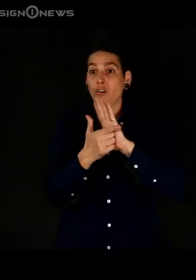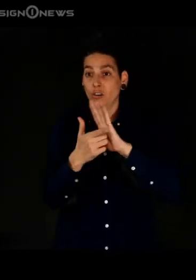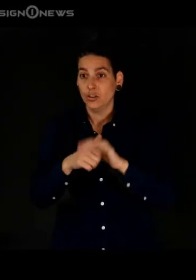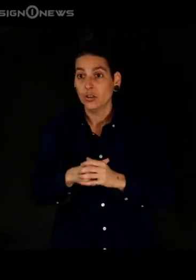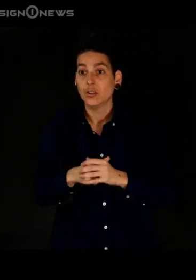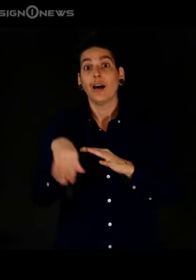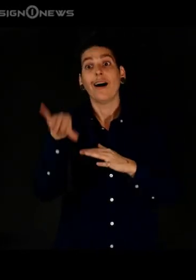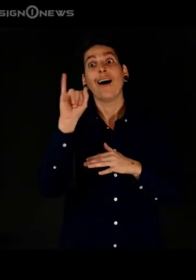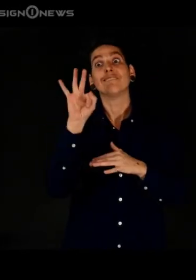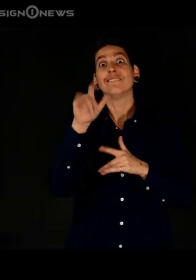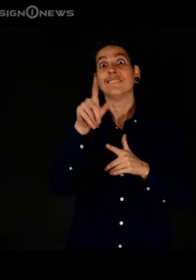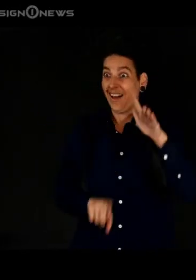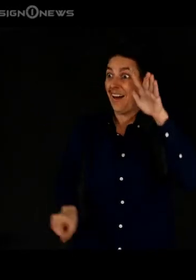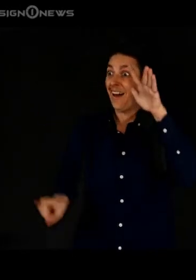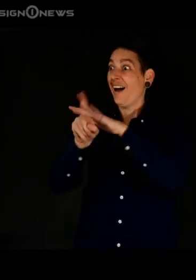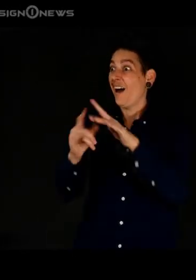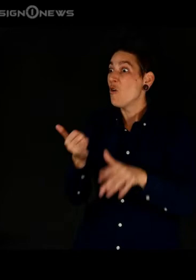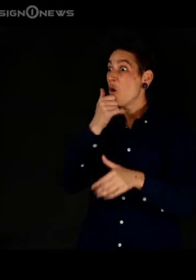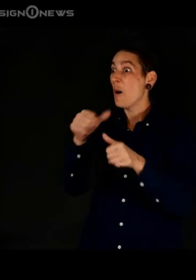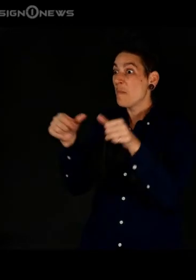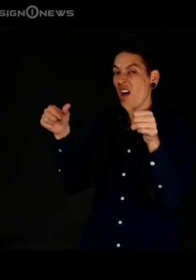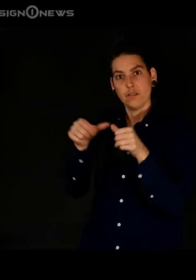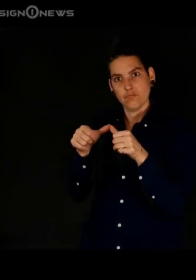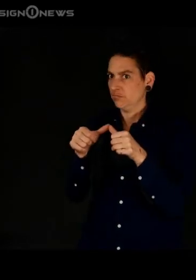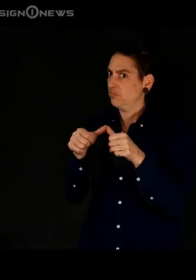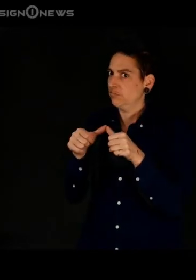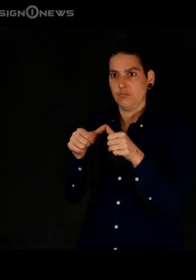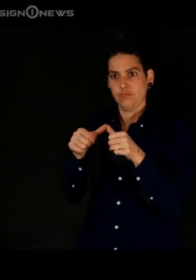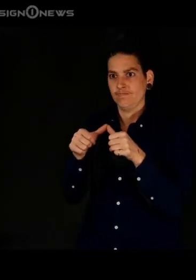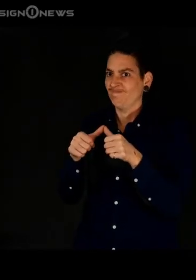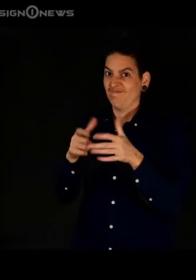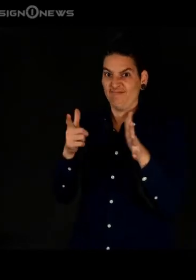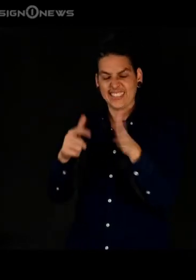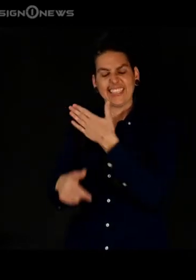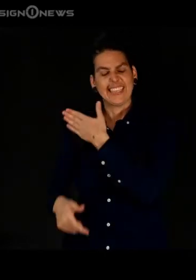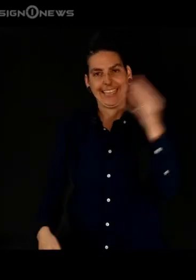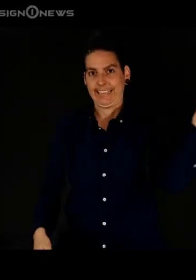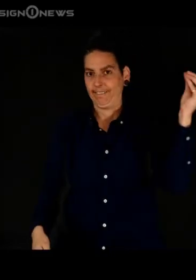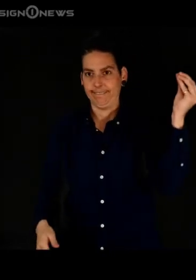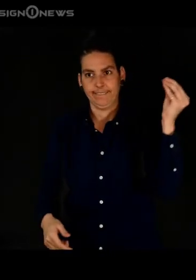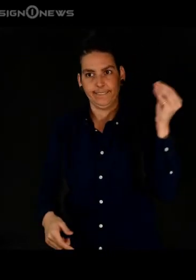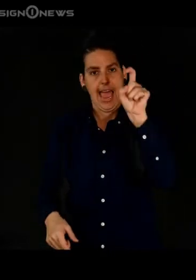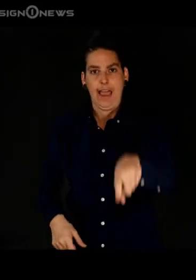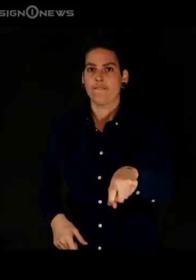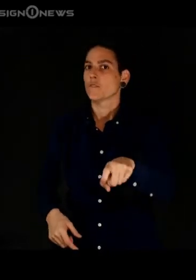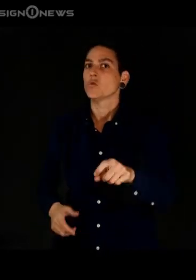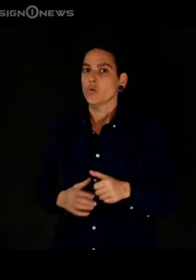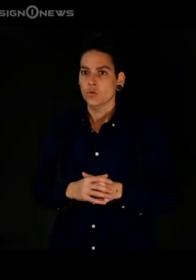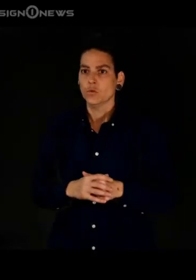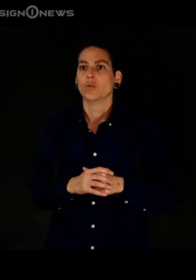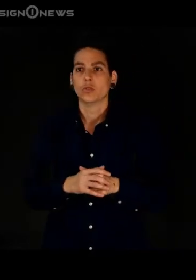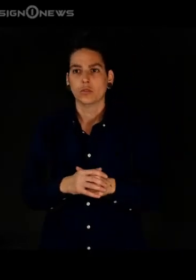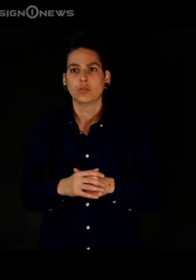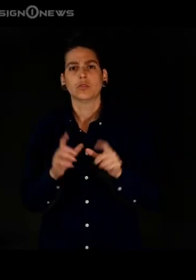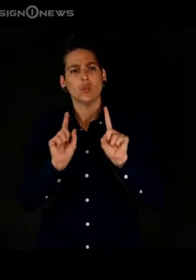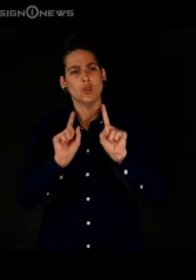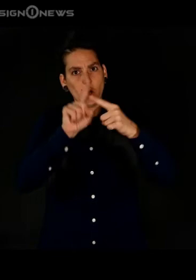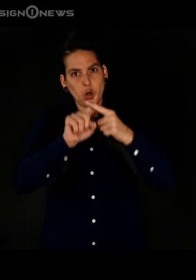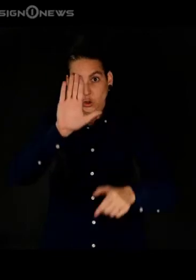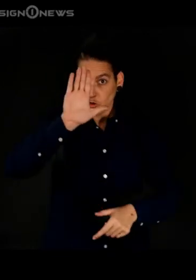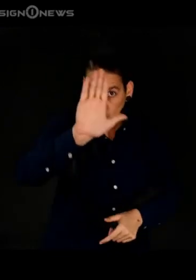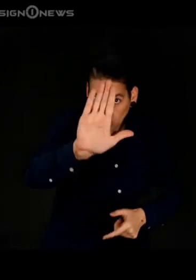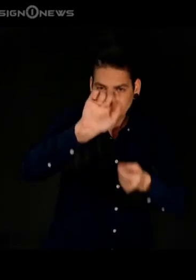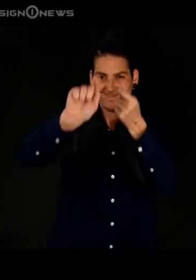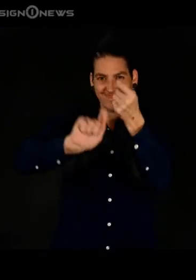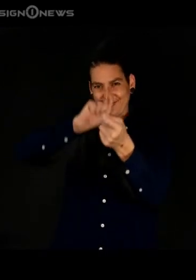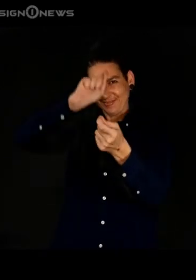that if you show up at the wrong polling place on election day, you have to leave and go to